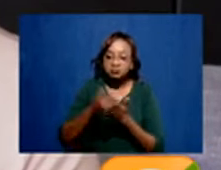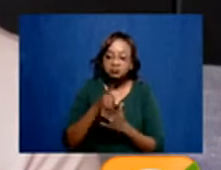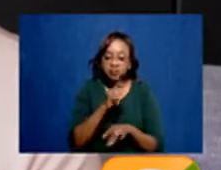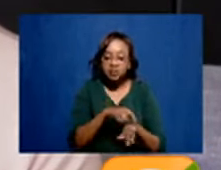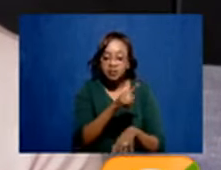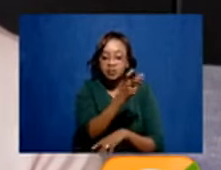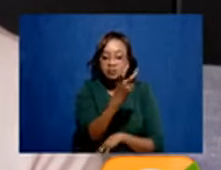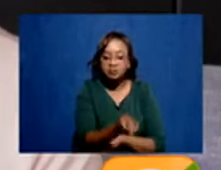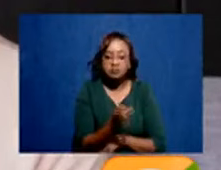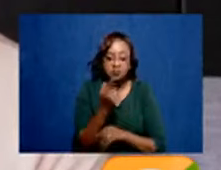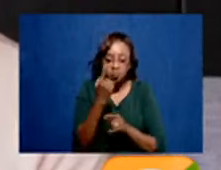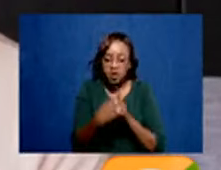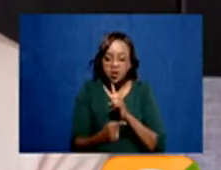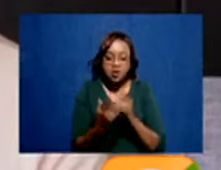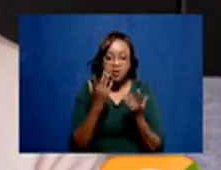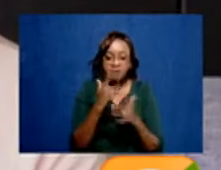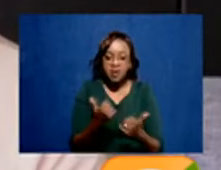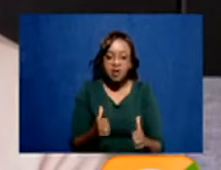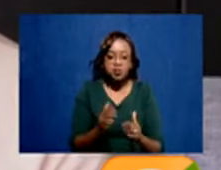for well over a year now.